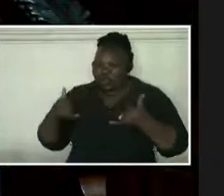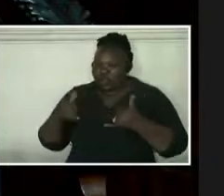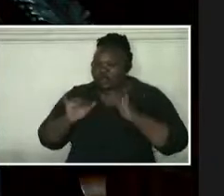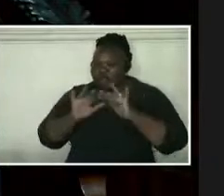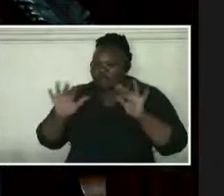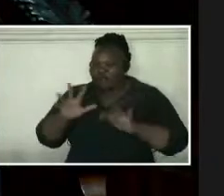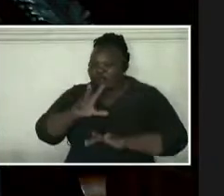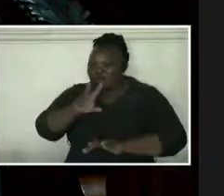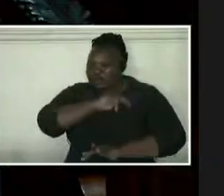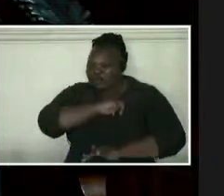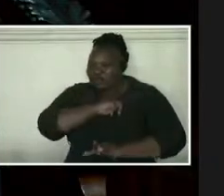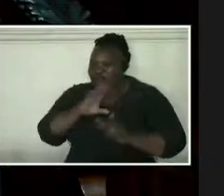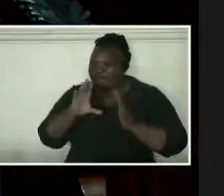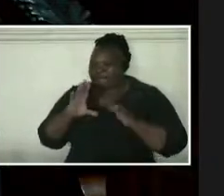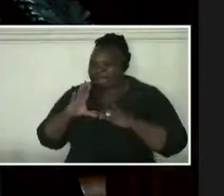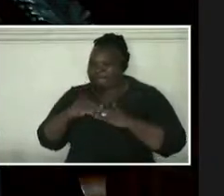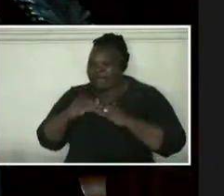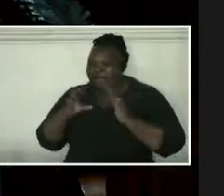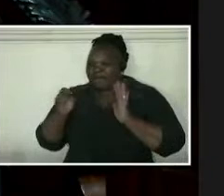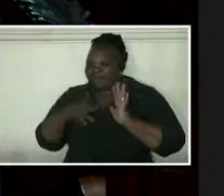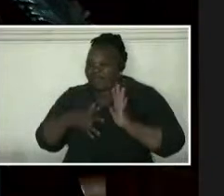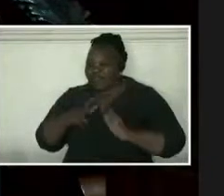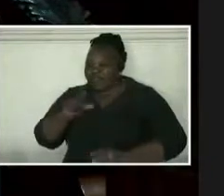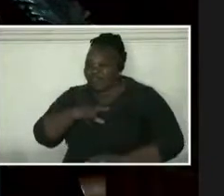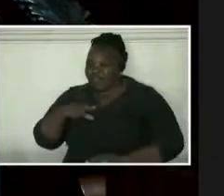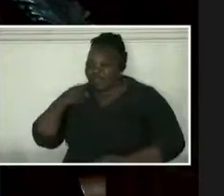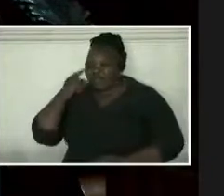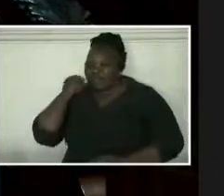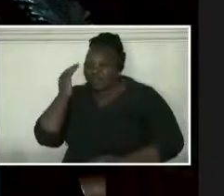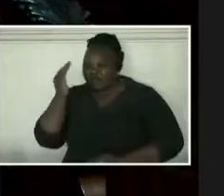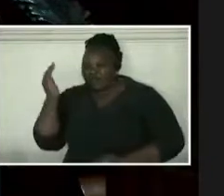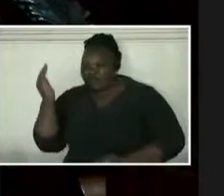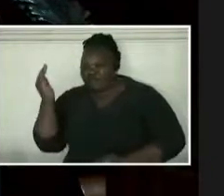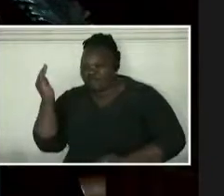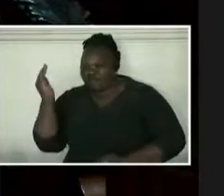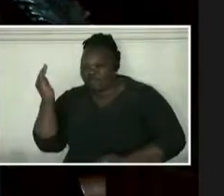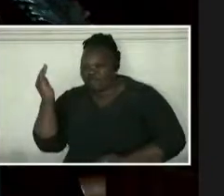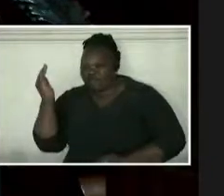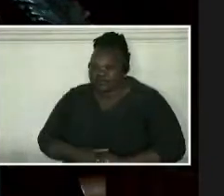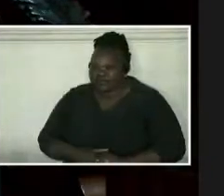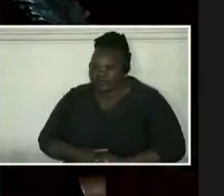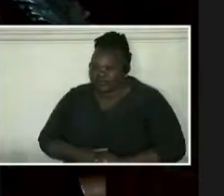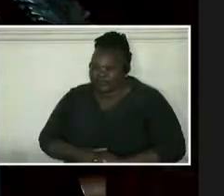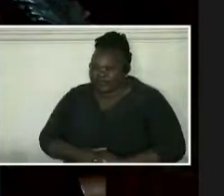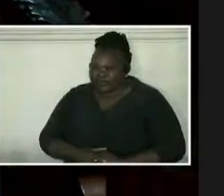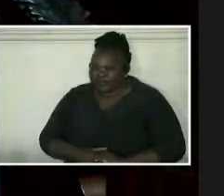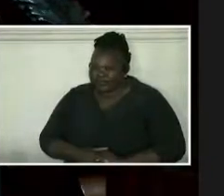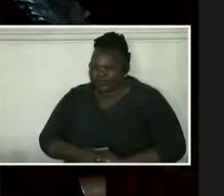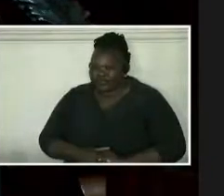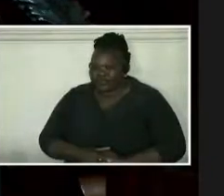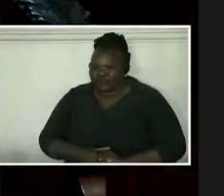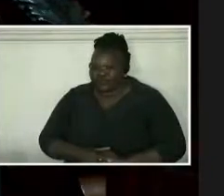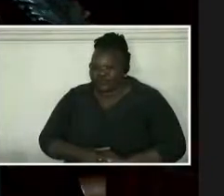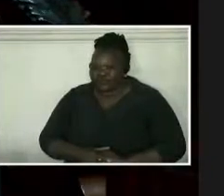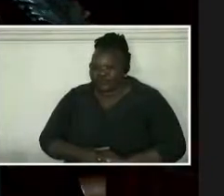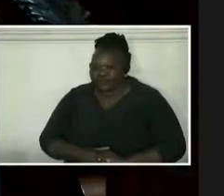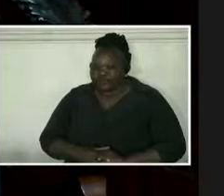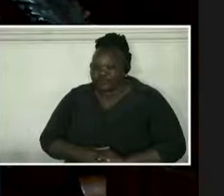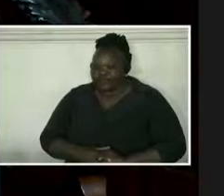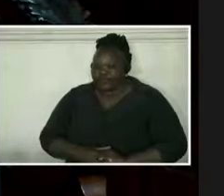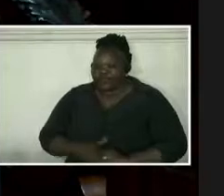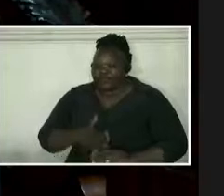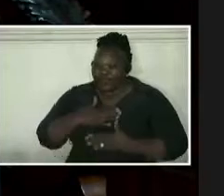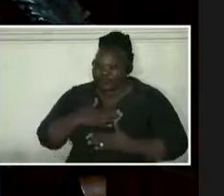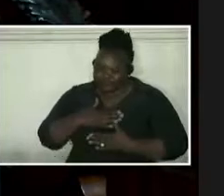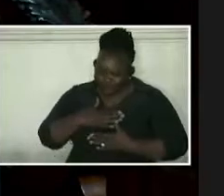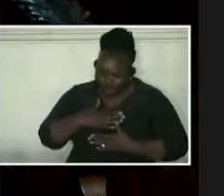will not help members of the media ladies and gentlemen good afternoon we are extremely pleased